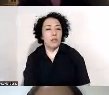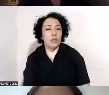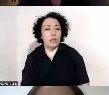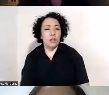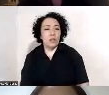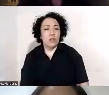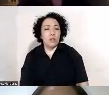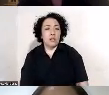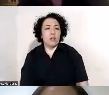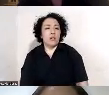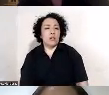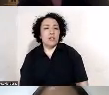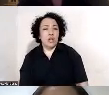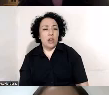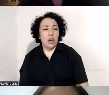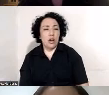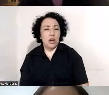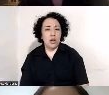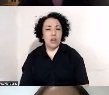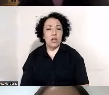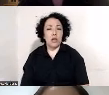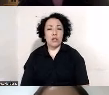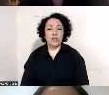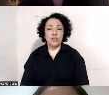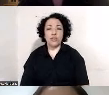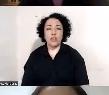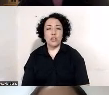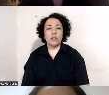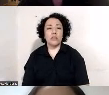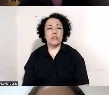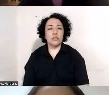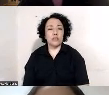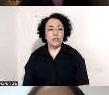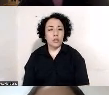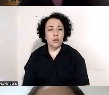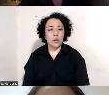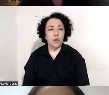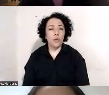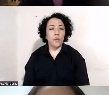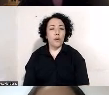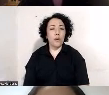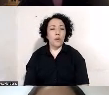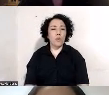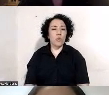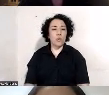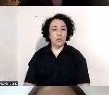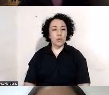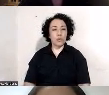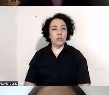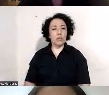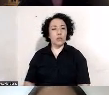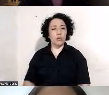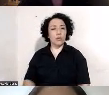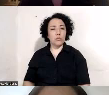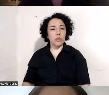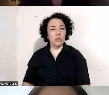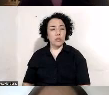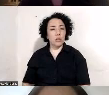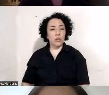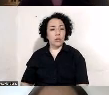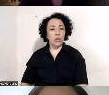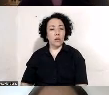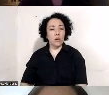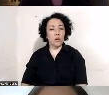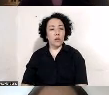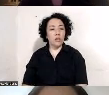accepted. These are just a few of the articles we've had accepted. And the good news is that many of these articles